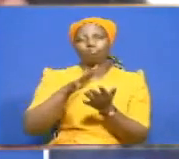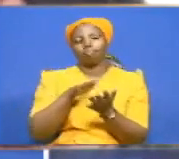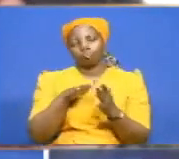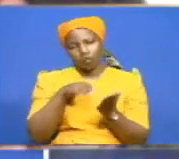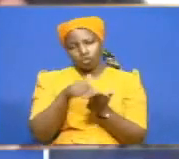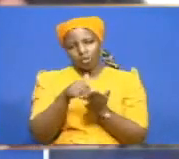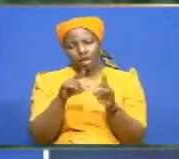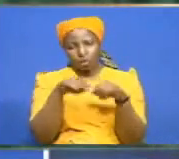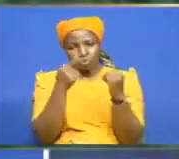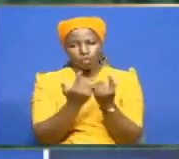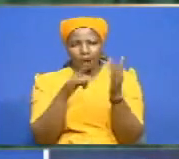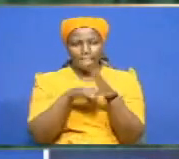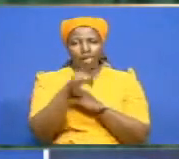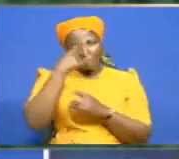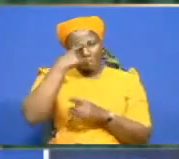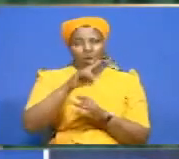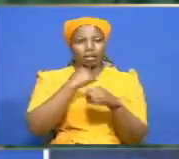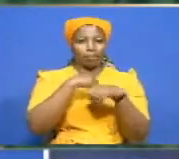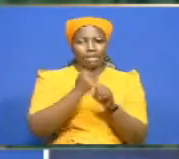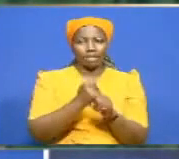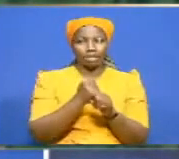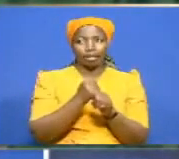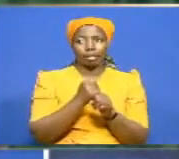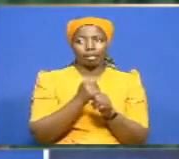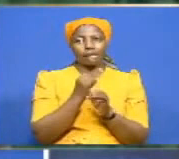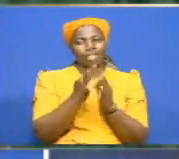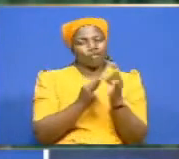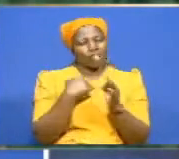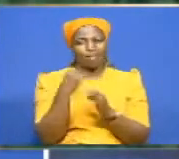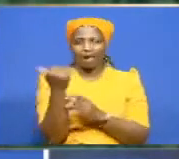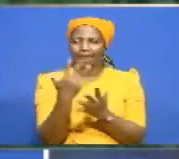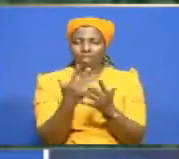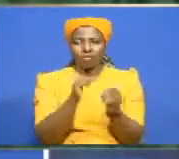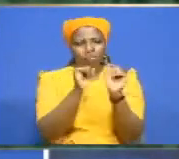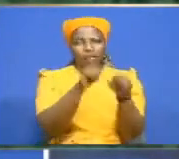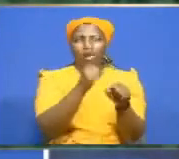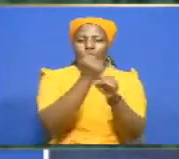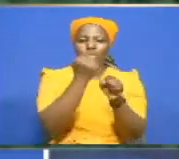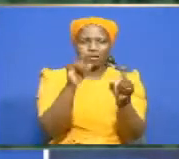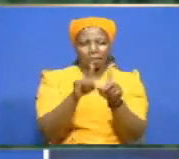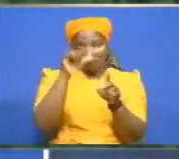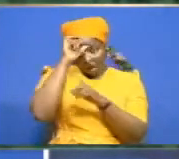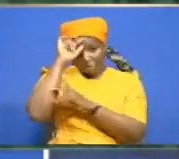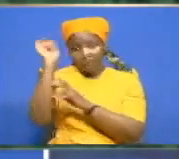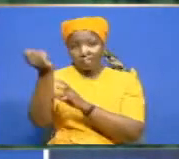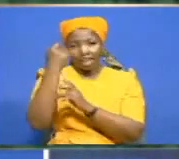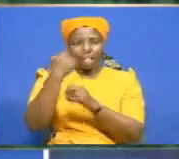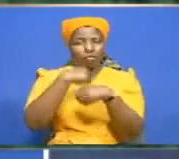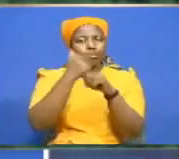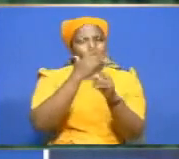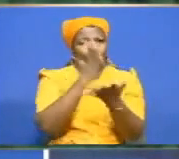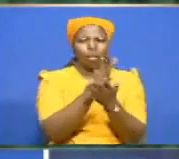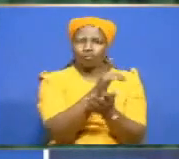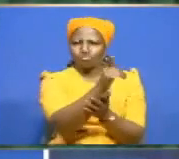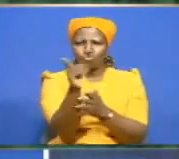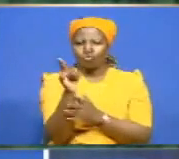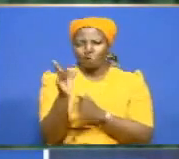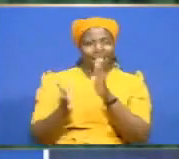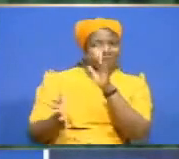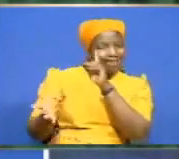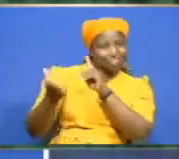in policy making. If there is anything that we can do as the government of Kenya to ensure that you